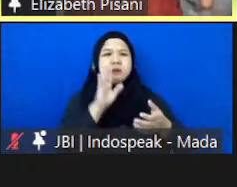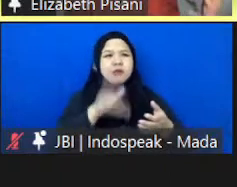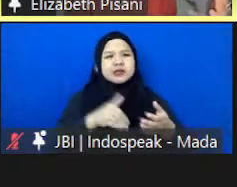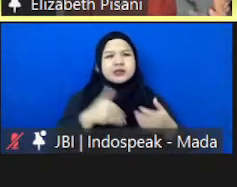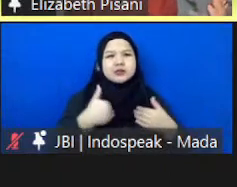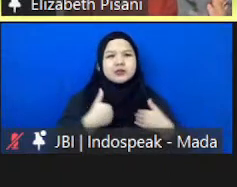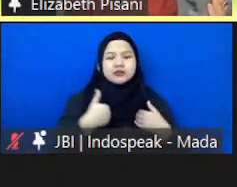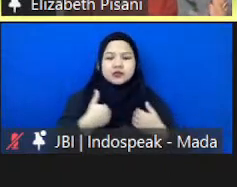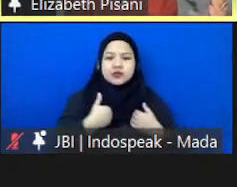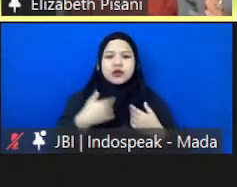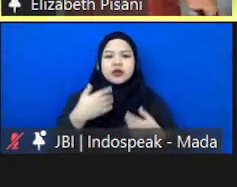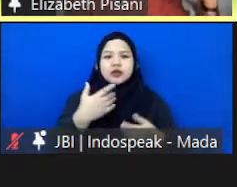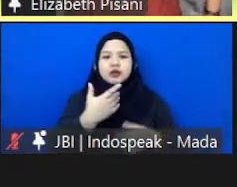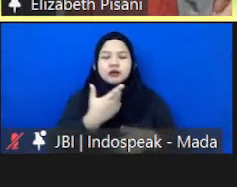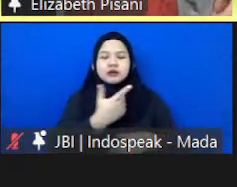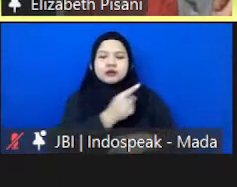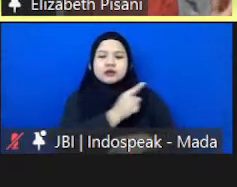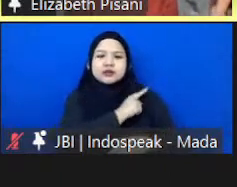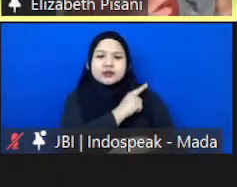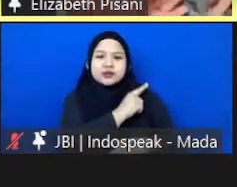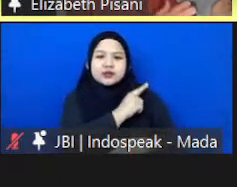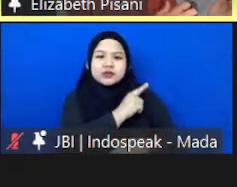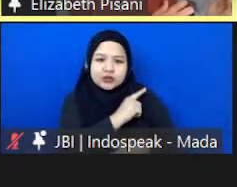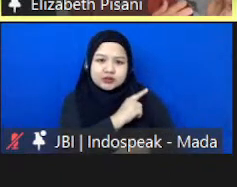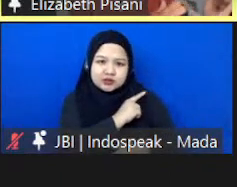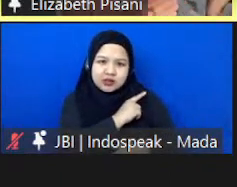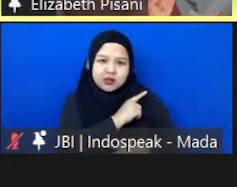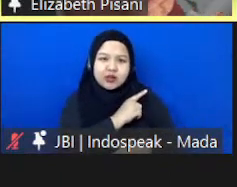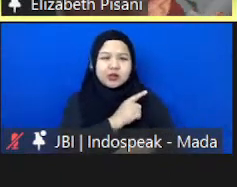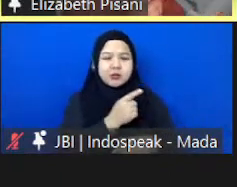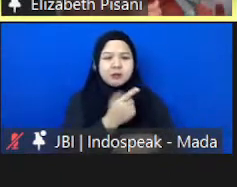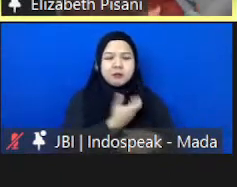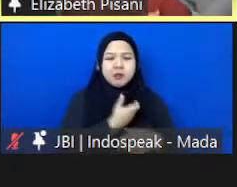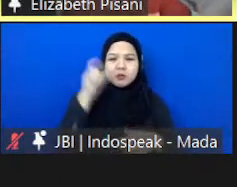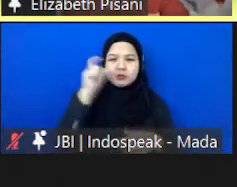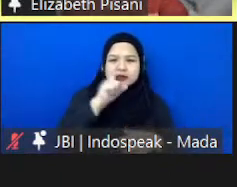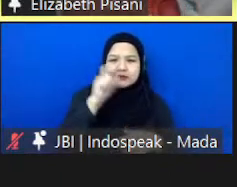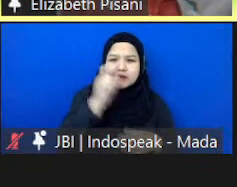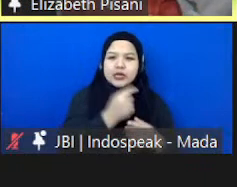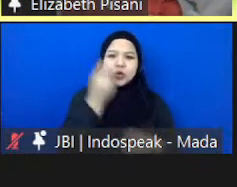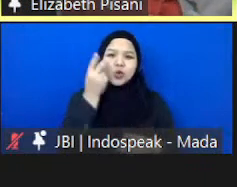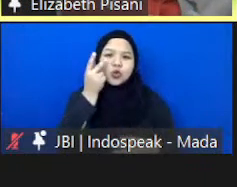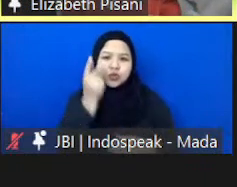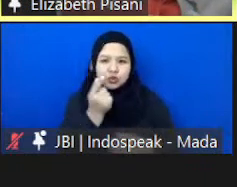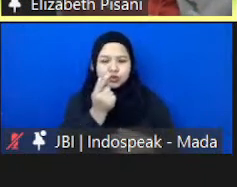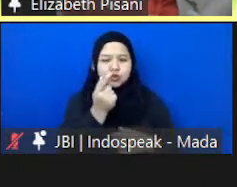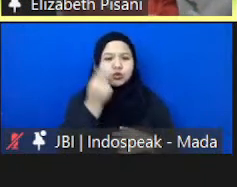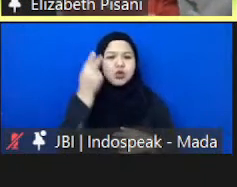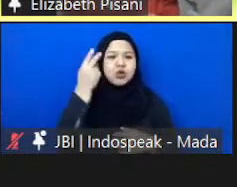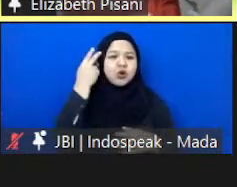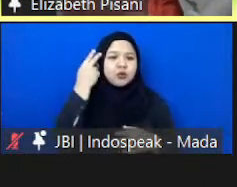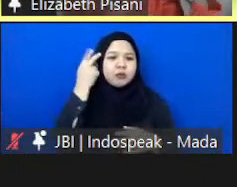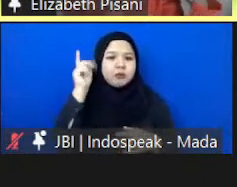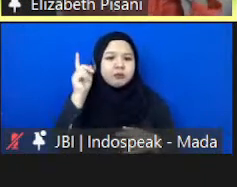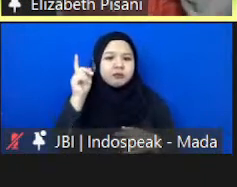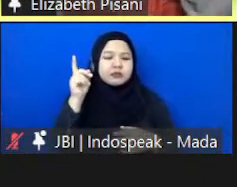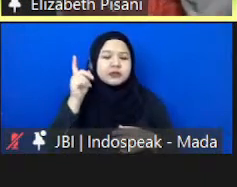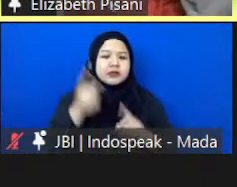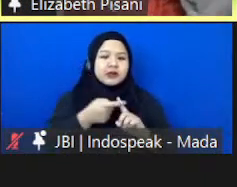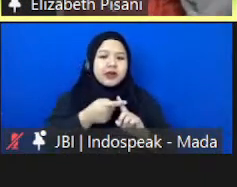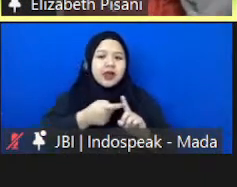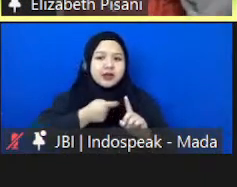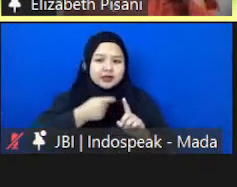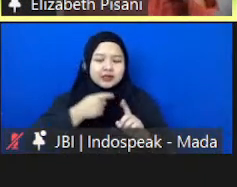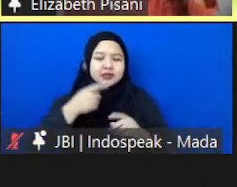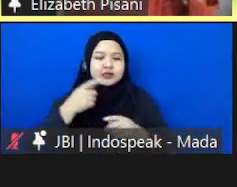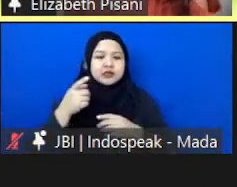so the private sector is trying to make money, but you've also got policies on the private on the